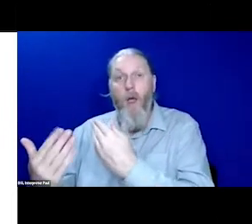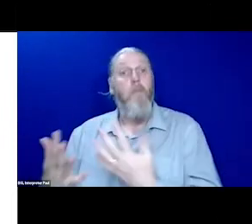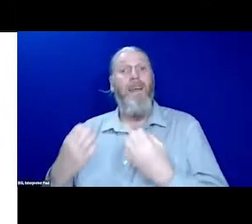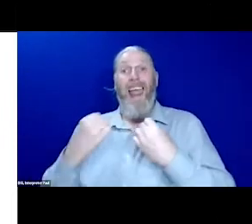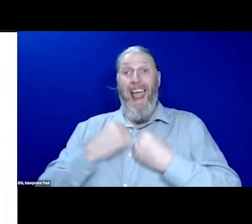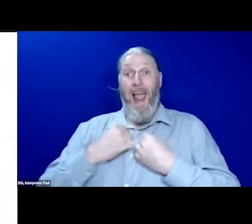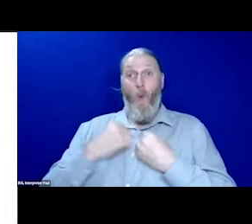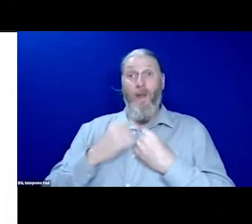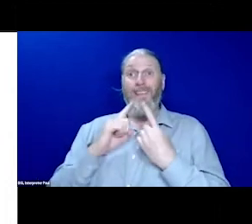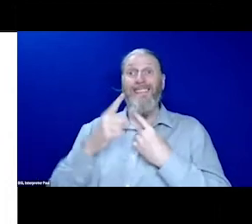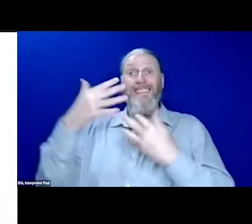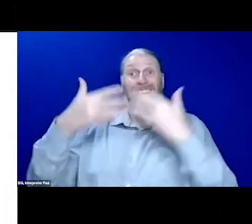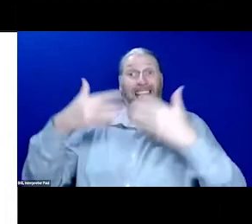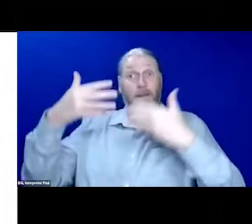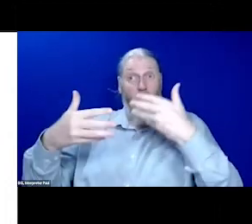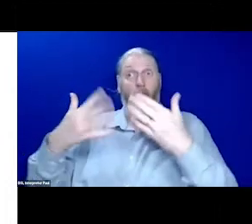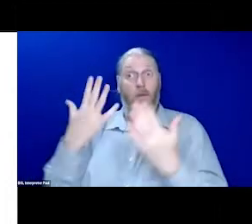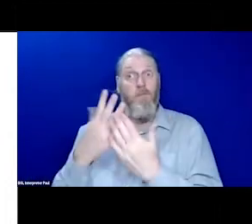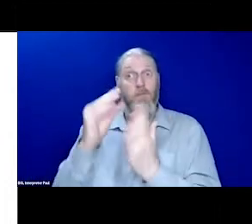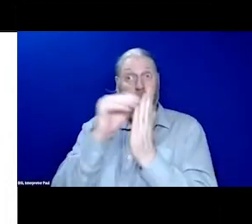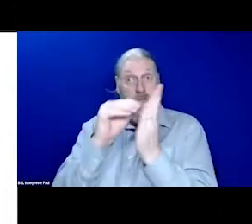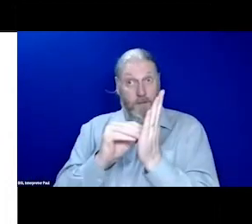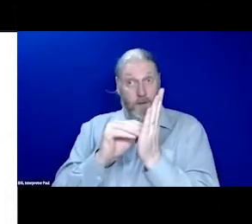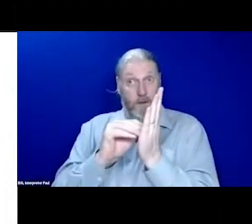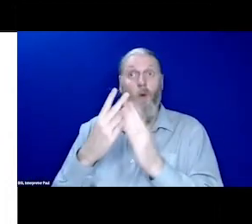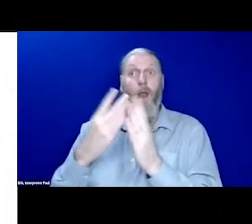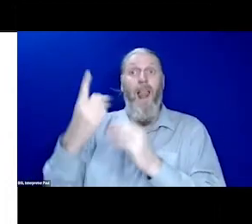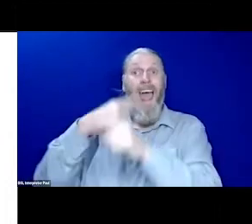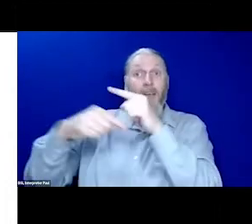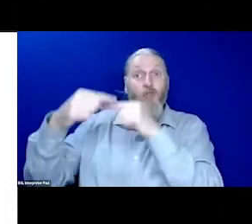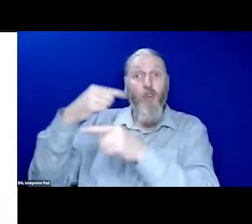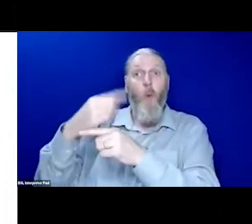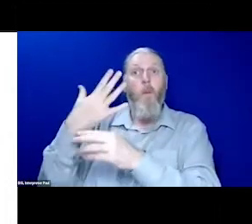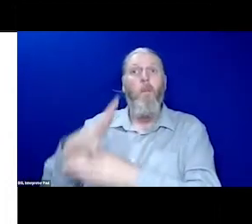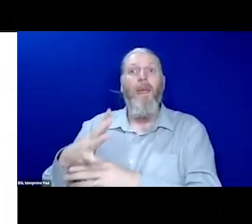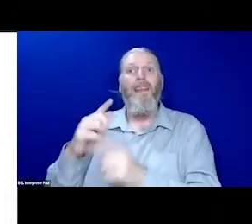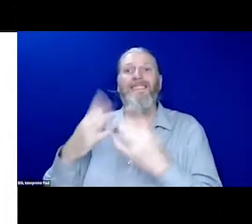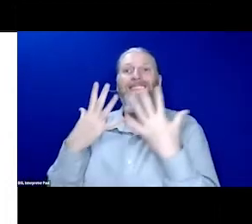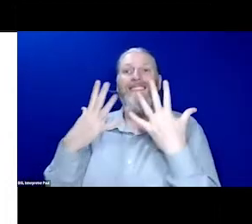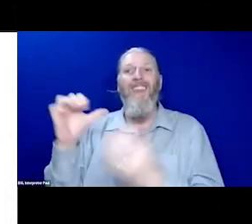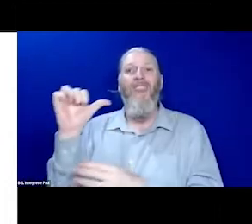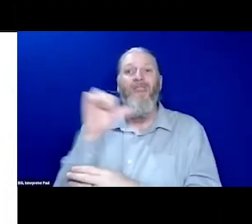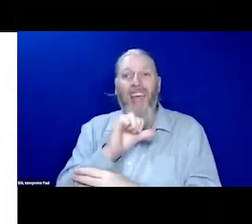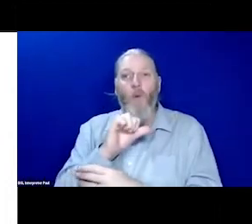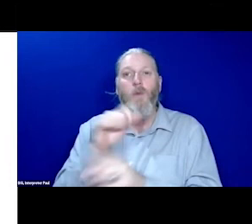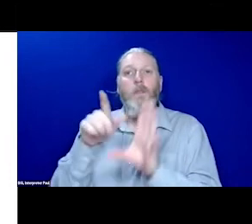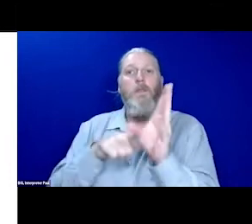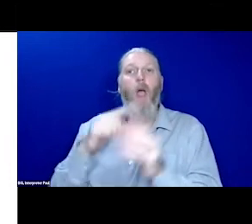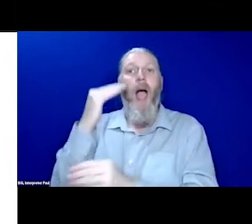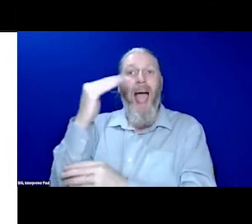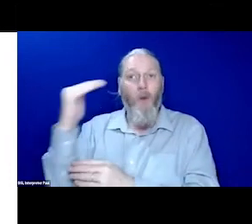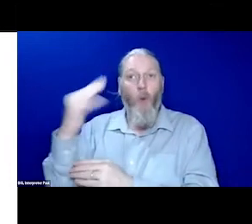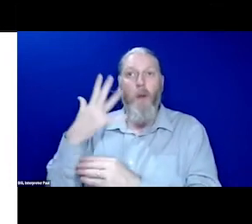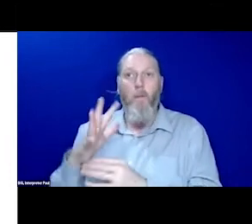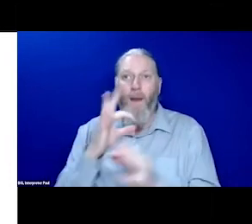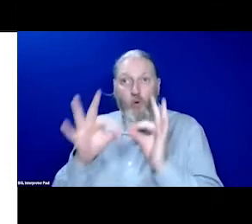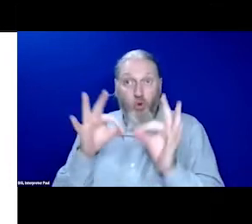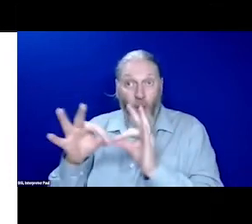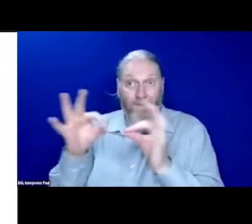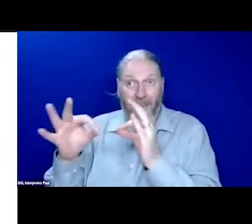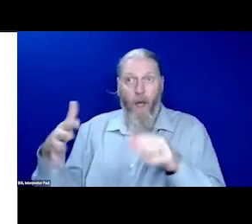year, there was a survey of 10 countries of 10,000 young adults. People were